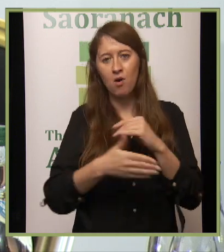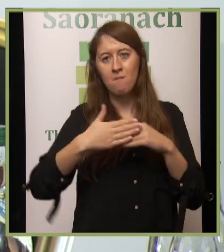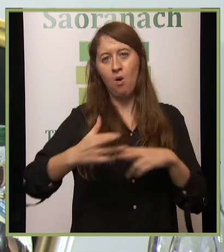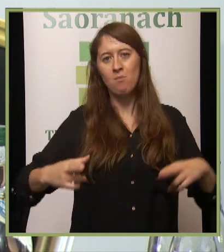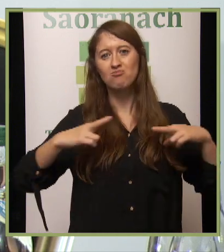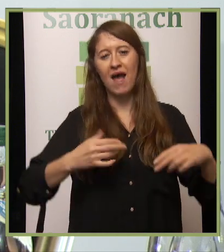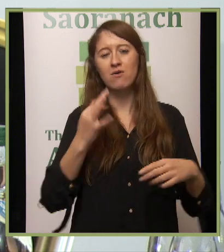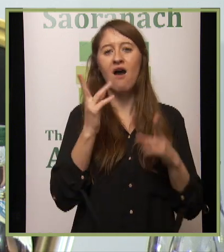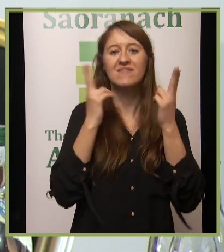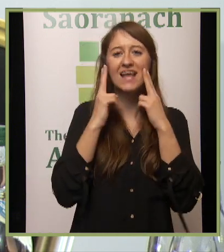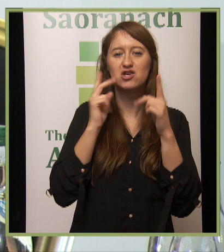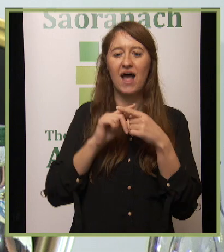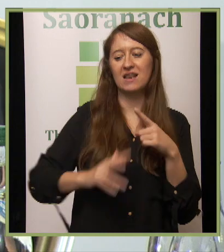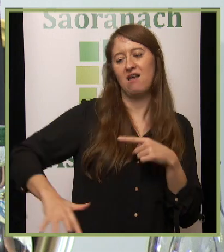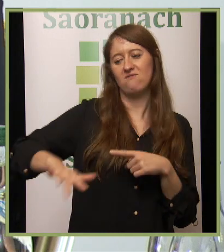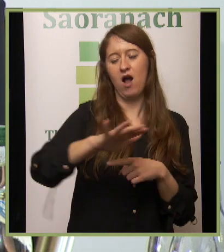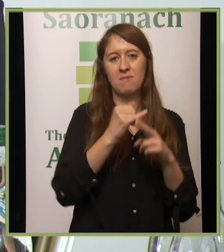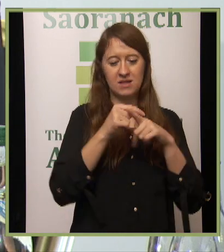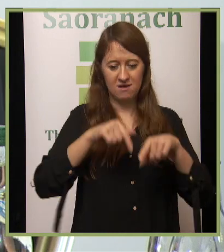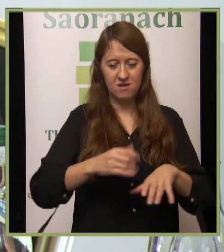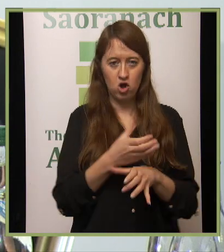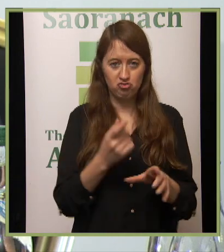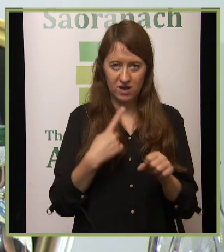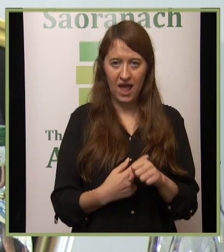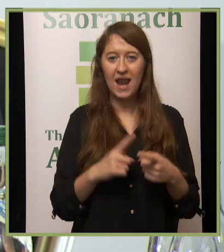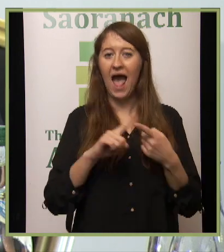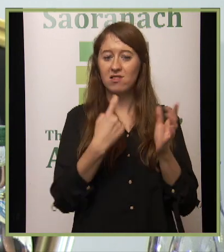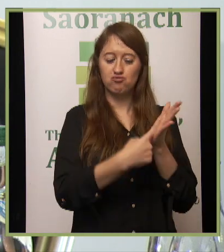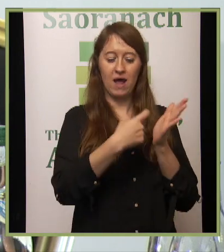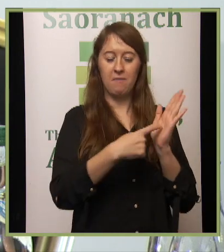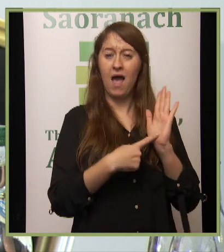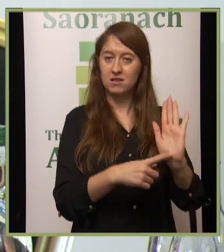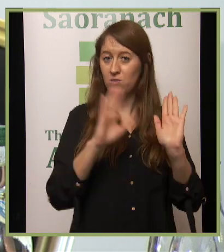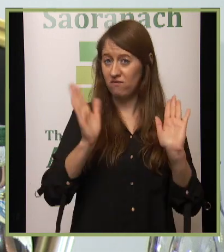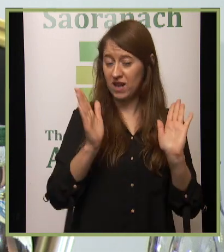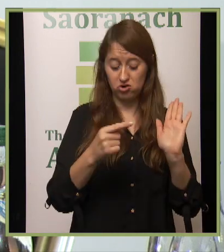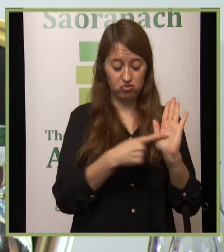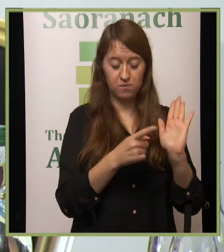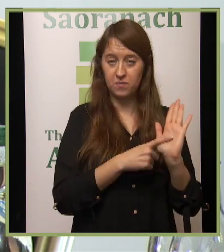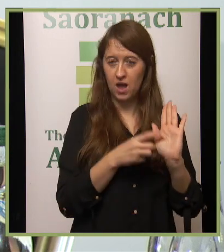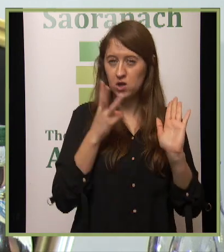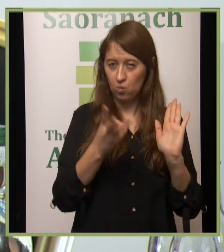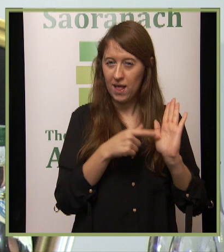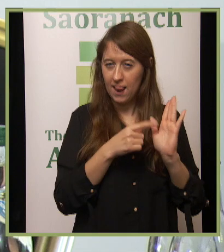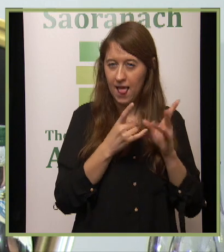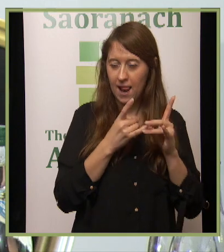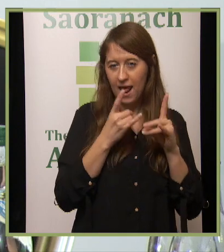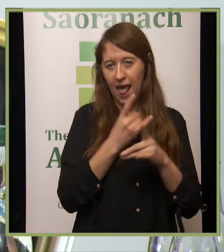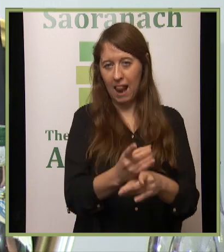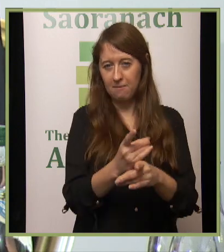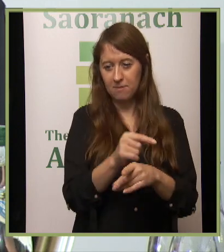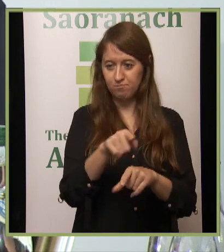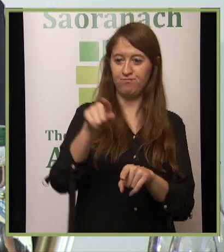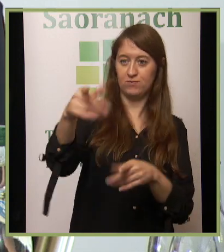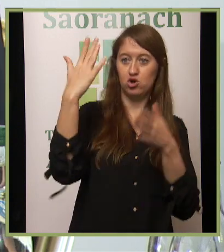and our environment in the country again. And I do think with the work and the recommendations that we've made, it'll at least point a direction, point a road